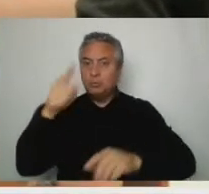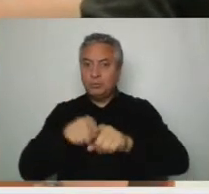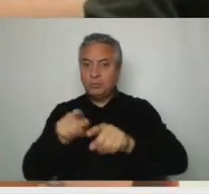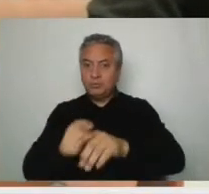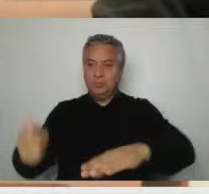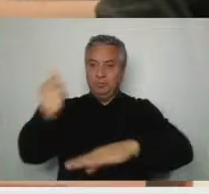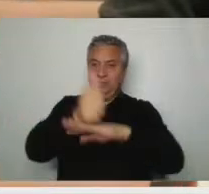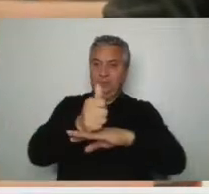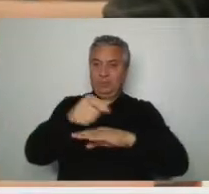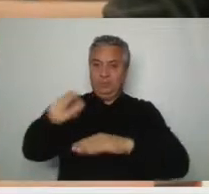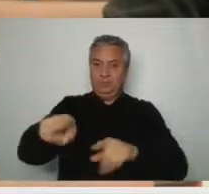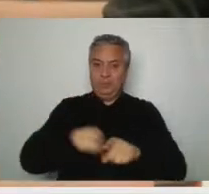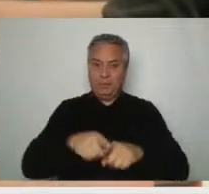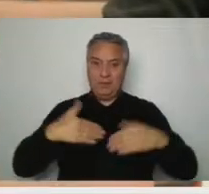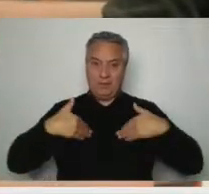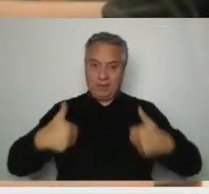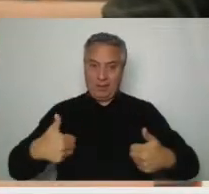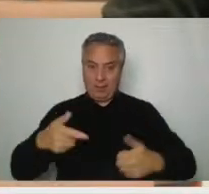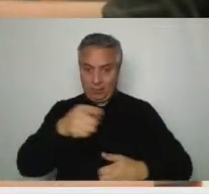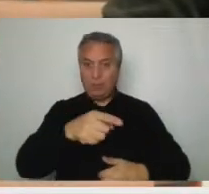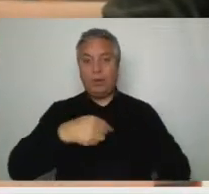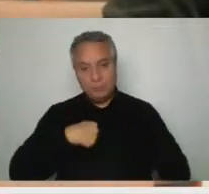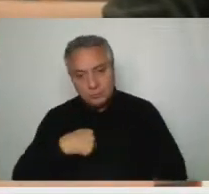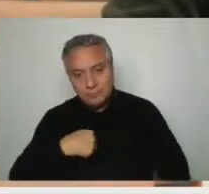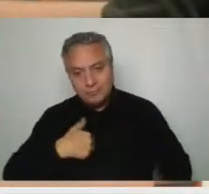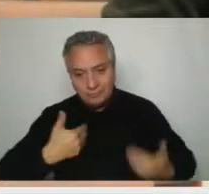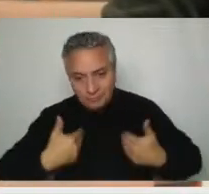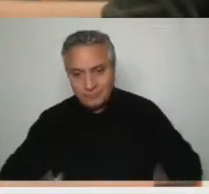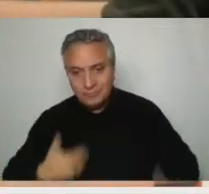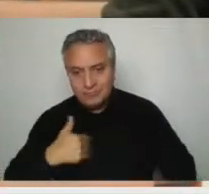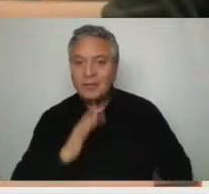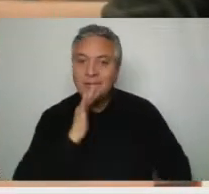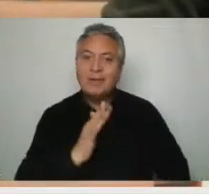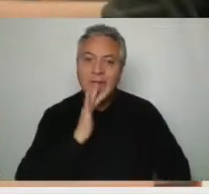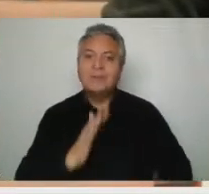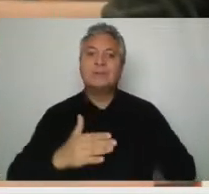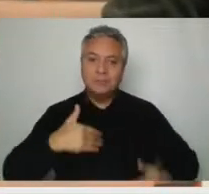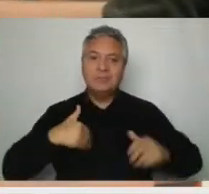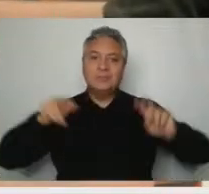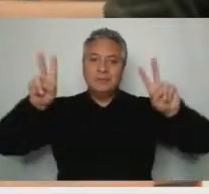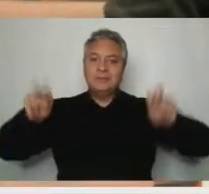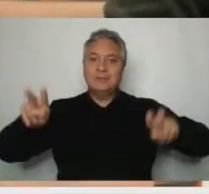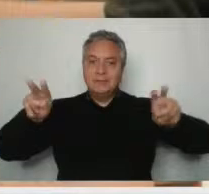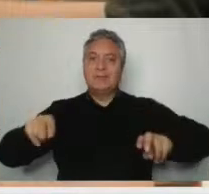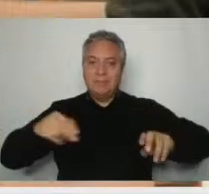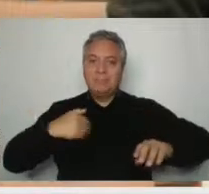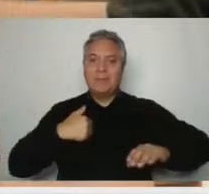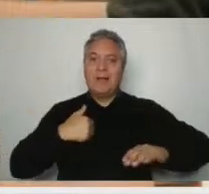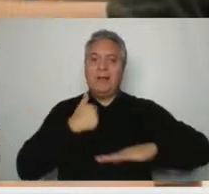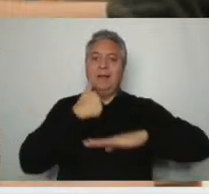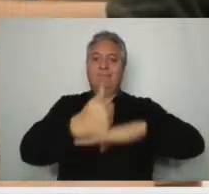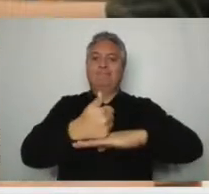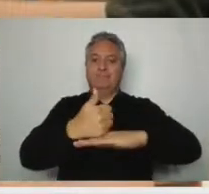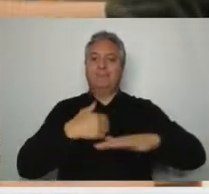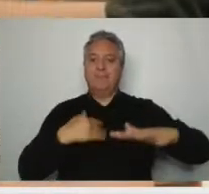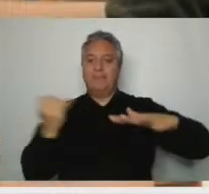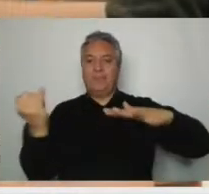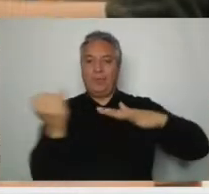that we have a health authority present here today with us who talks about